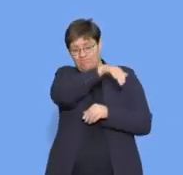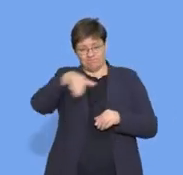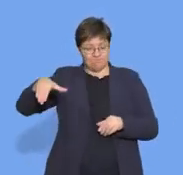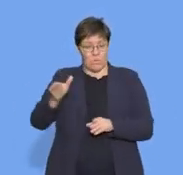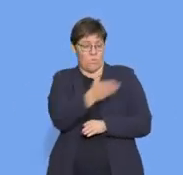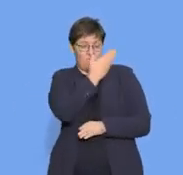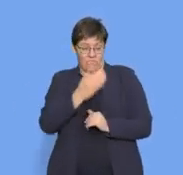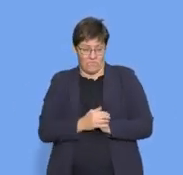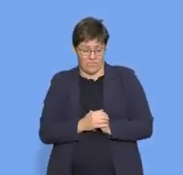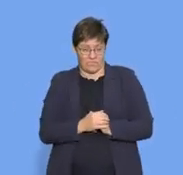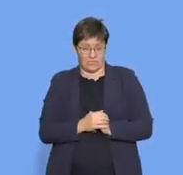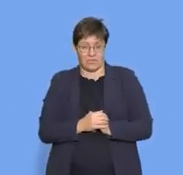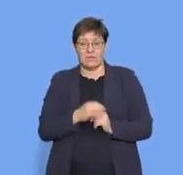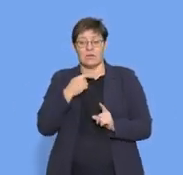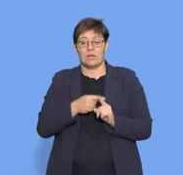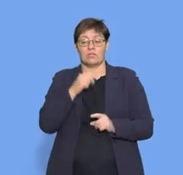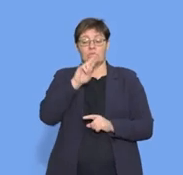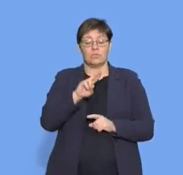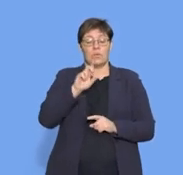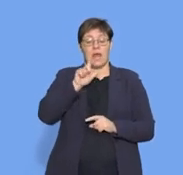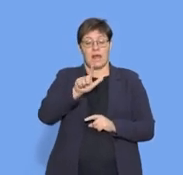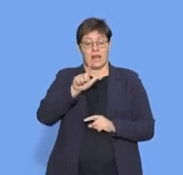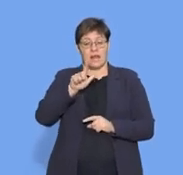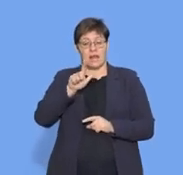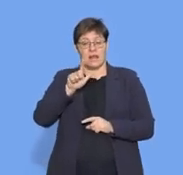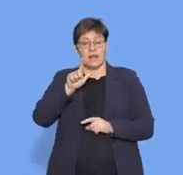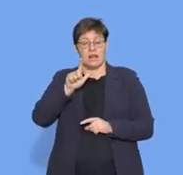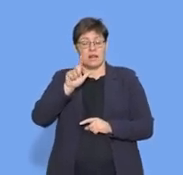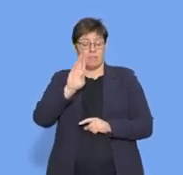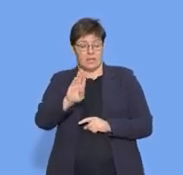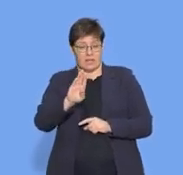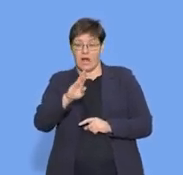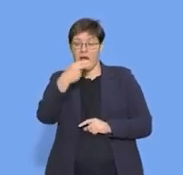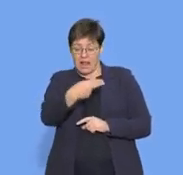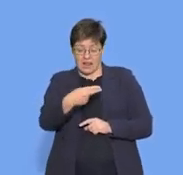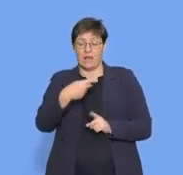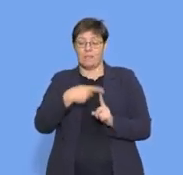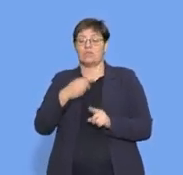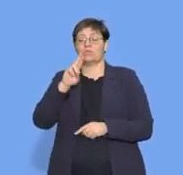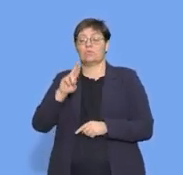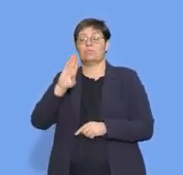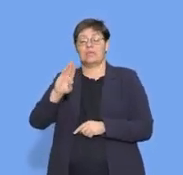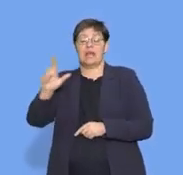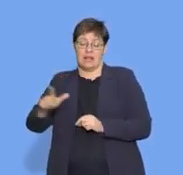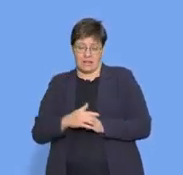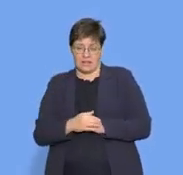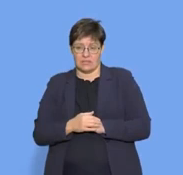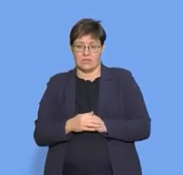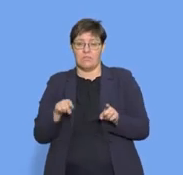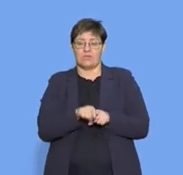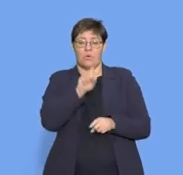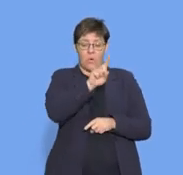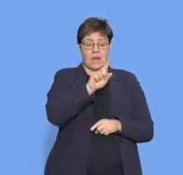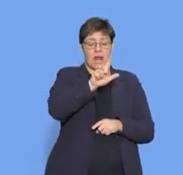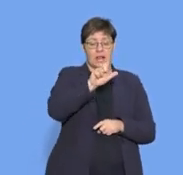is not included, plus 2 times length times height plus 2 times breadth